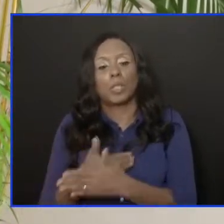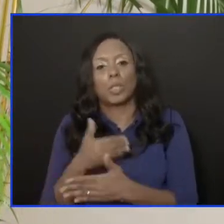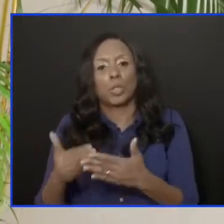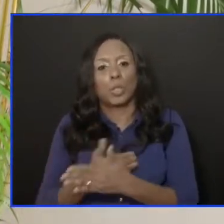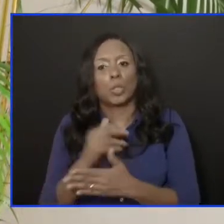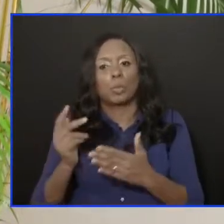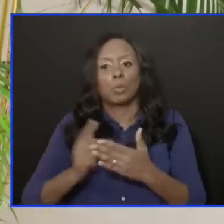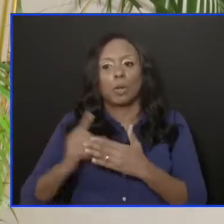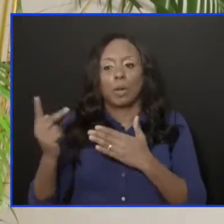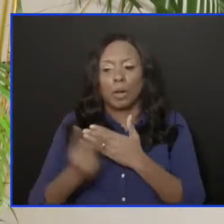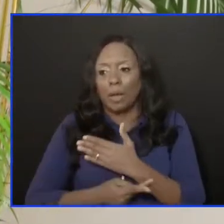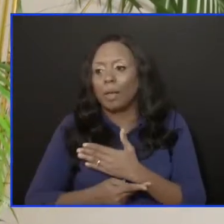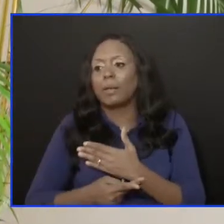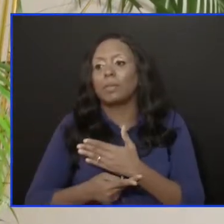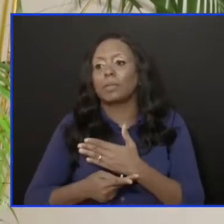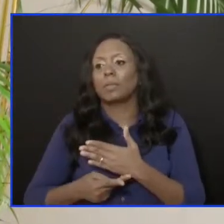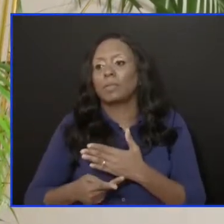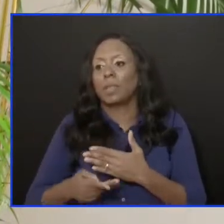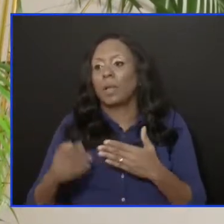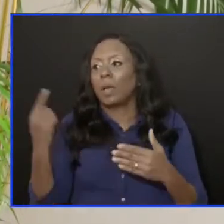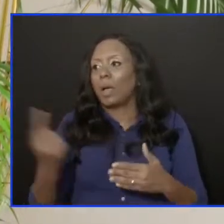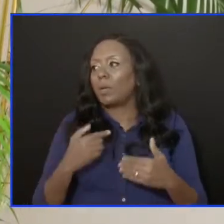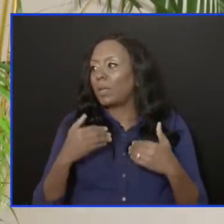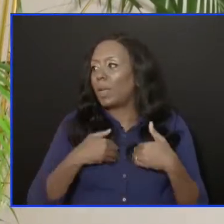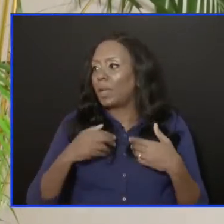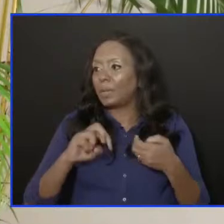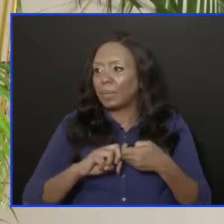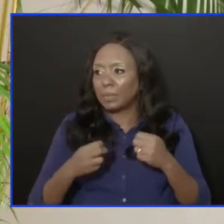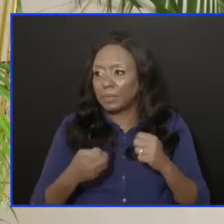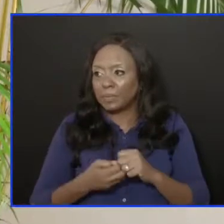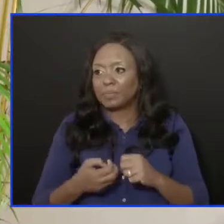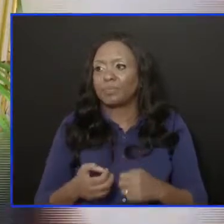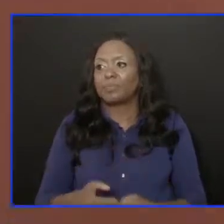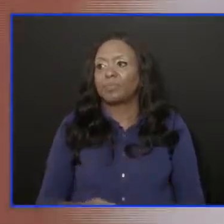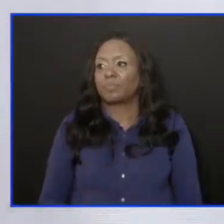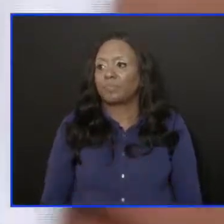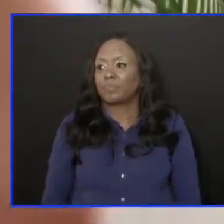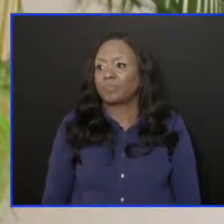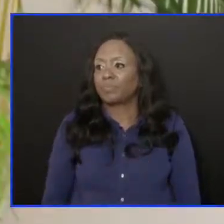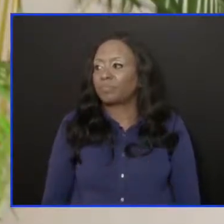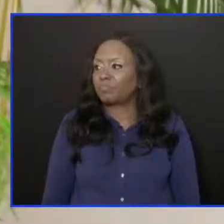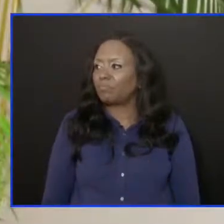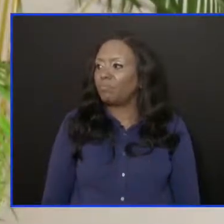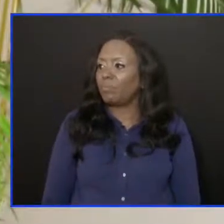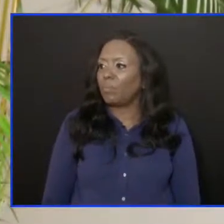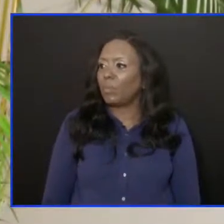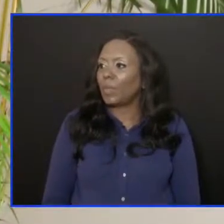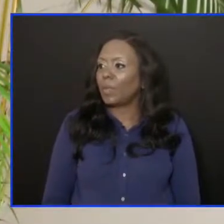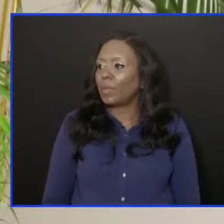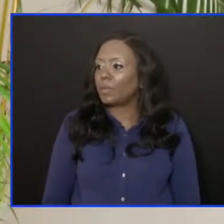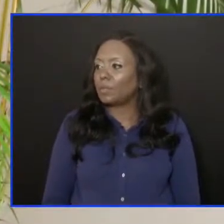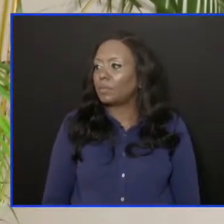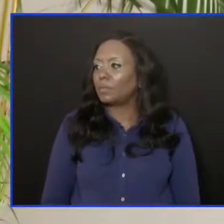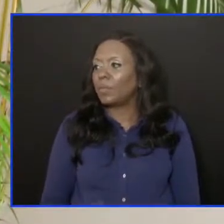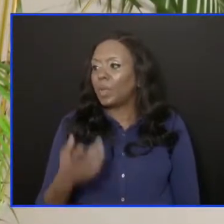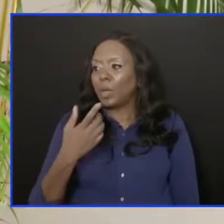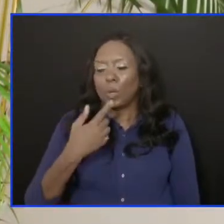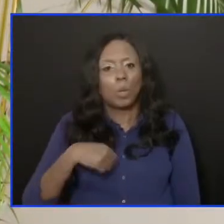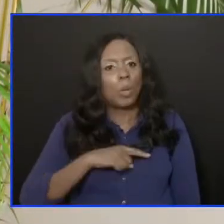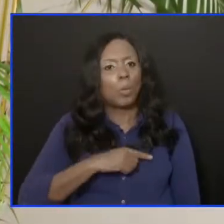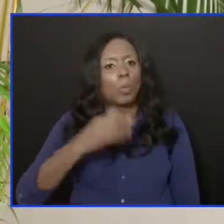introduced home isolation as a means to safely accommodate persons within their